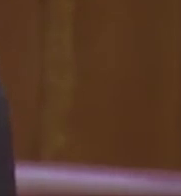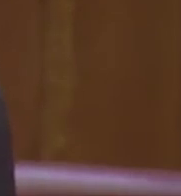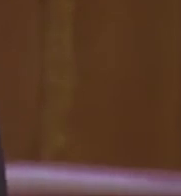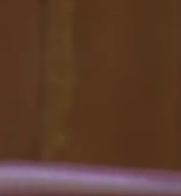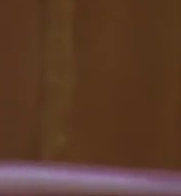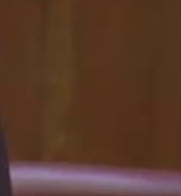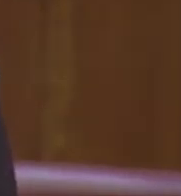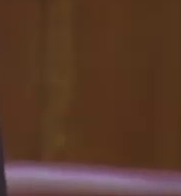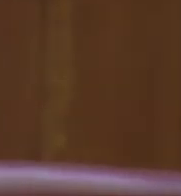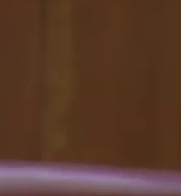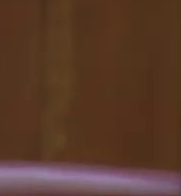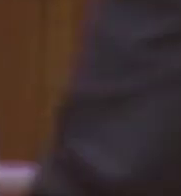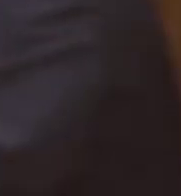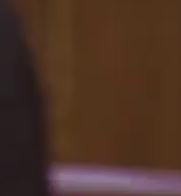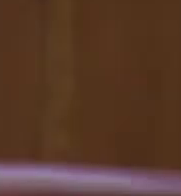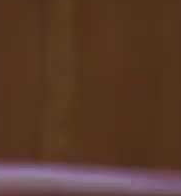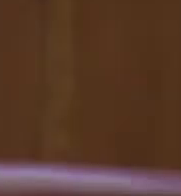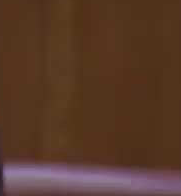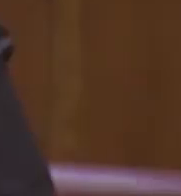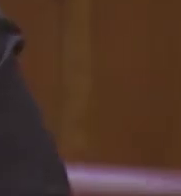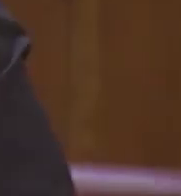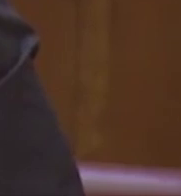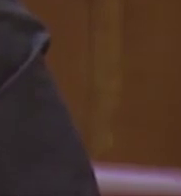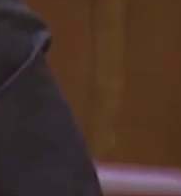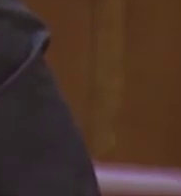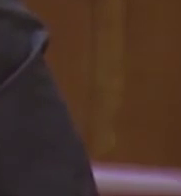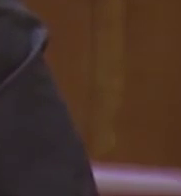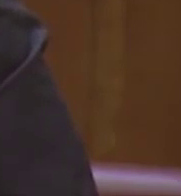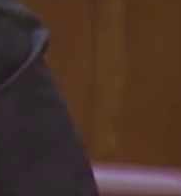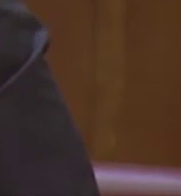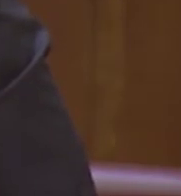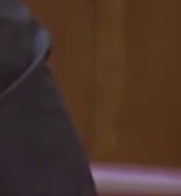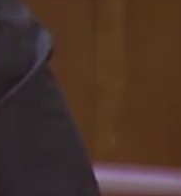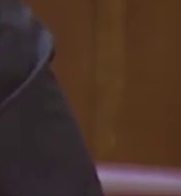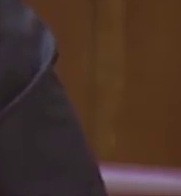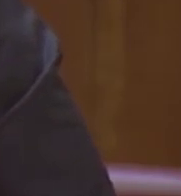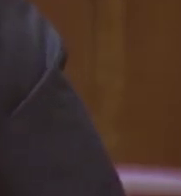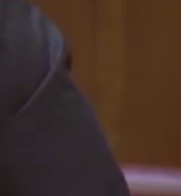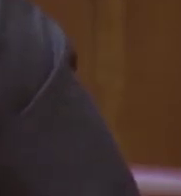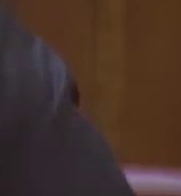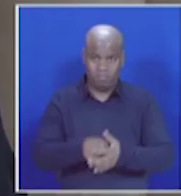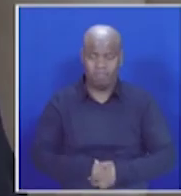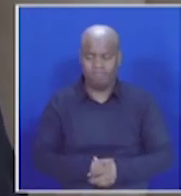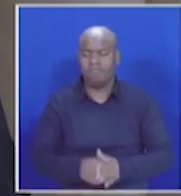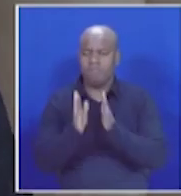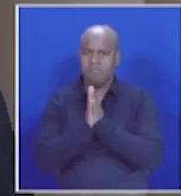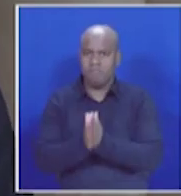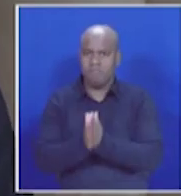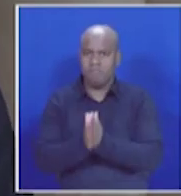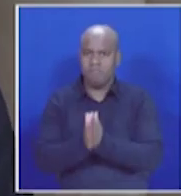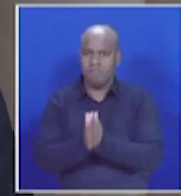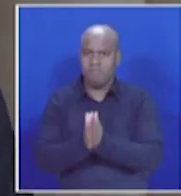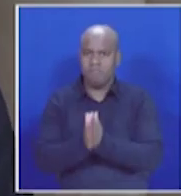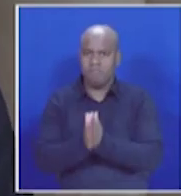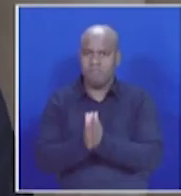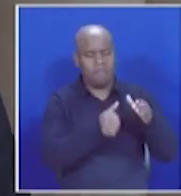if the Honourable Makue can accept this and please not speak the truth in a different way. The leadership of the